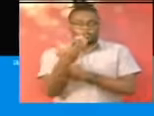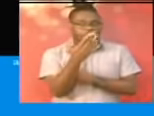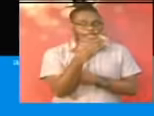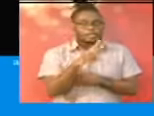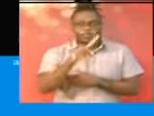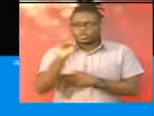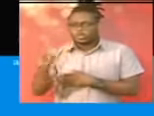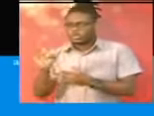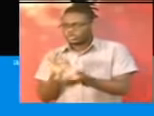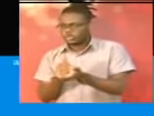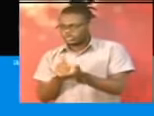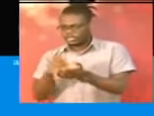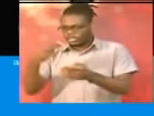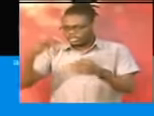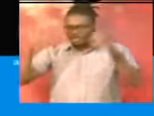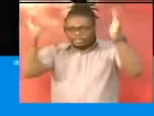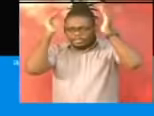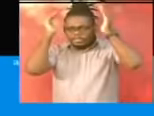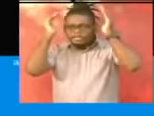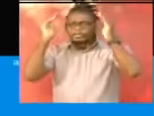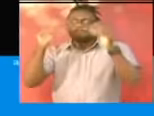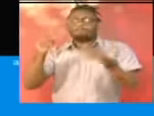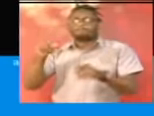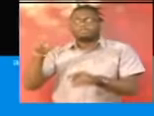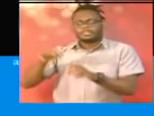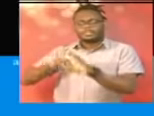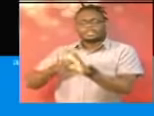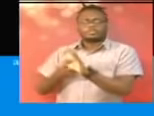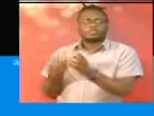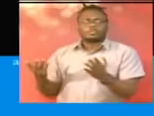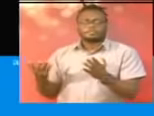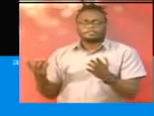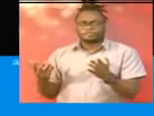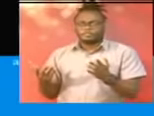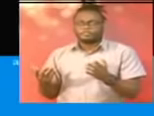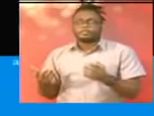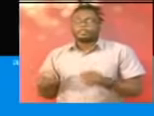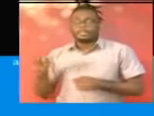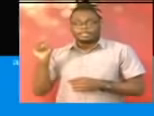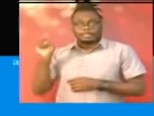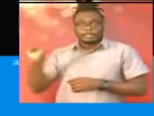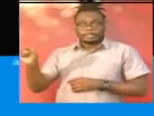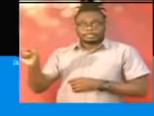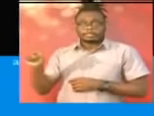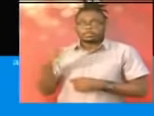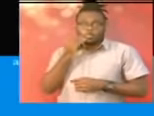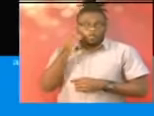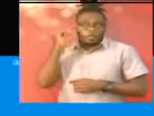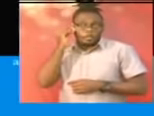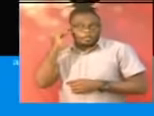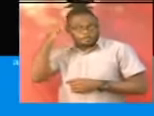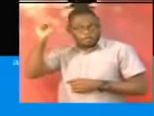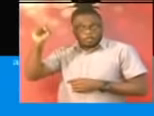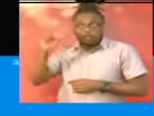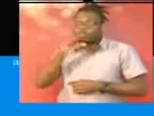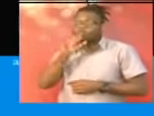you mentioned at the beginning about long-stay homes. AZP News have had some people tell us that there